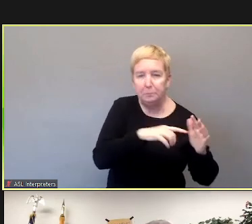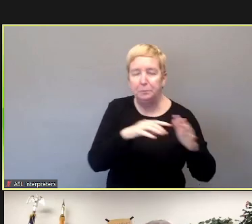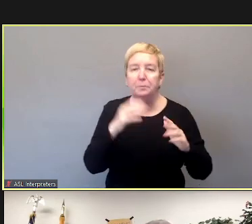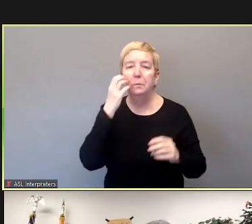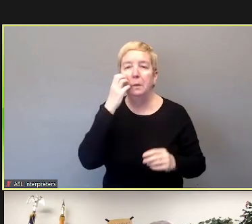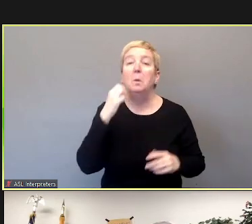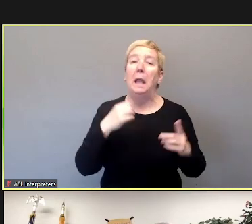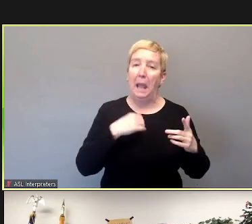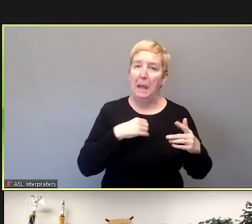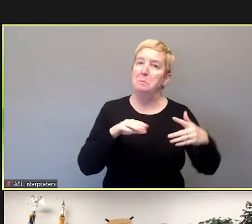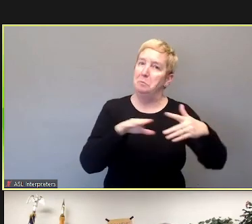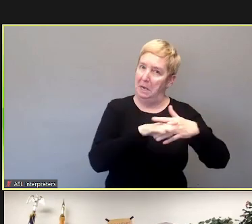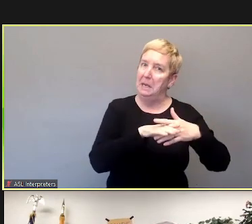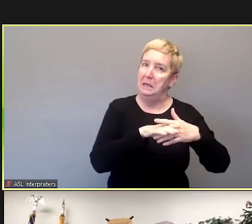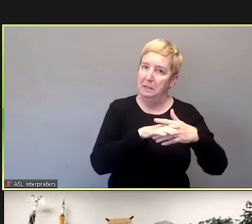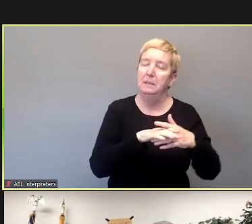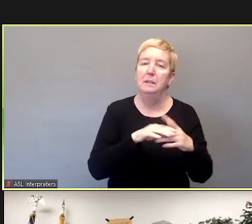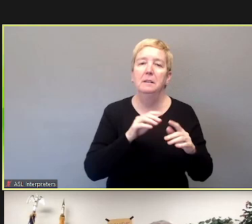about